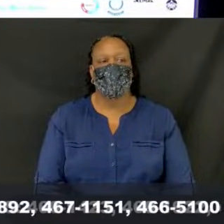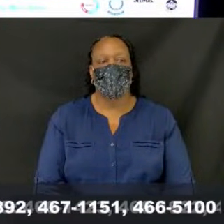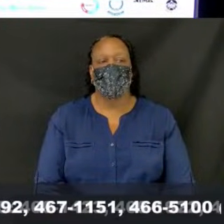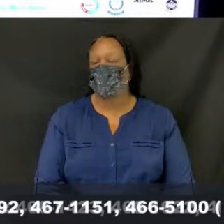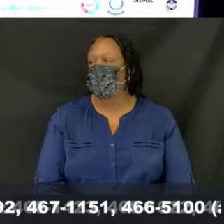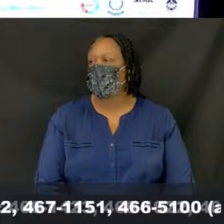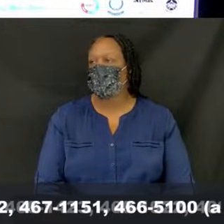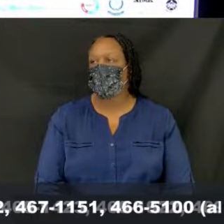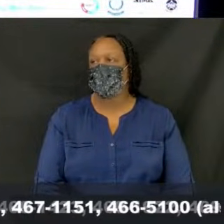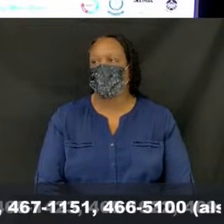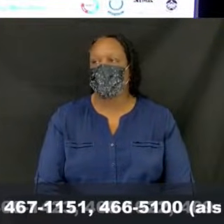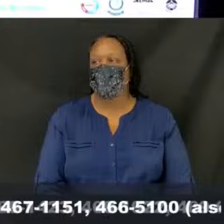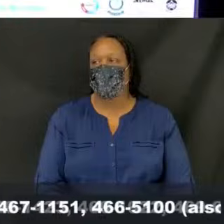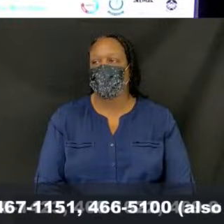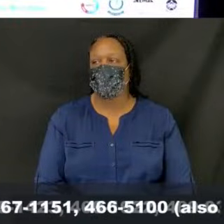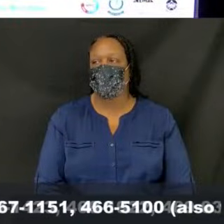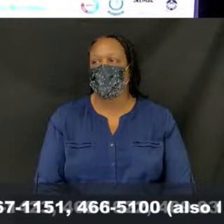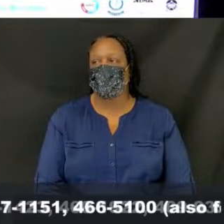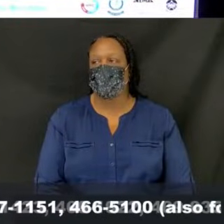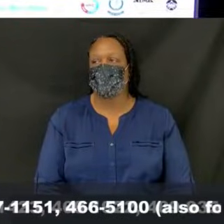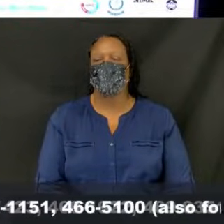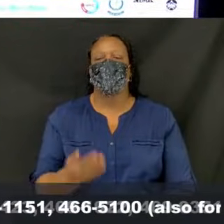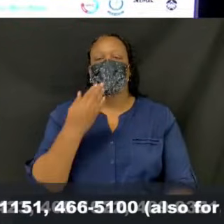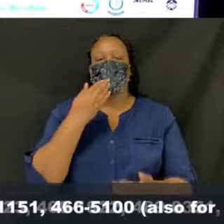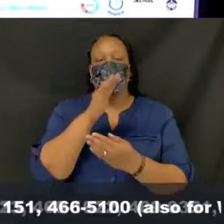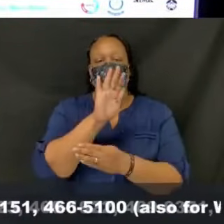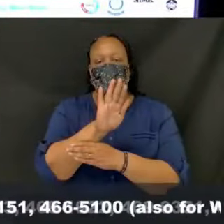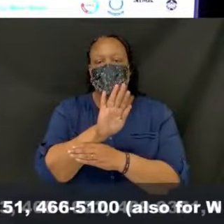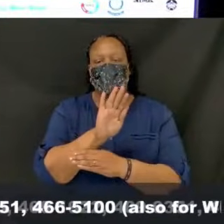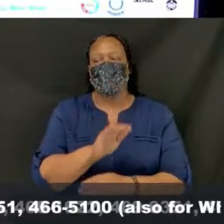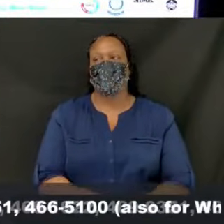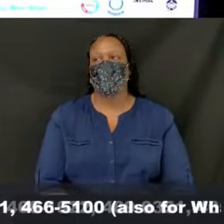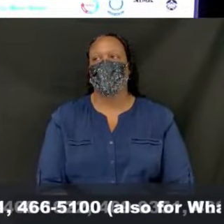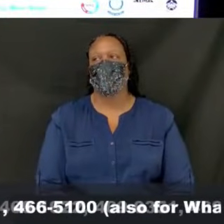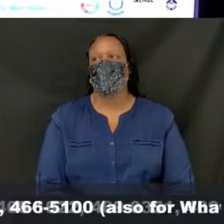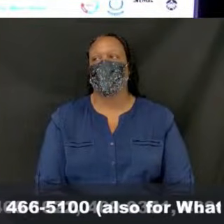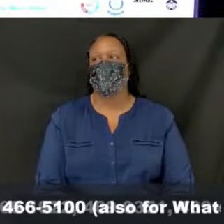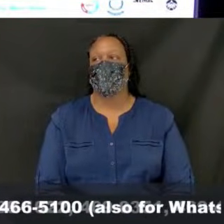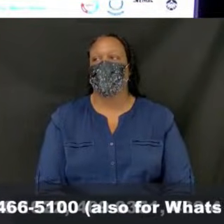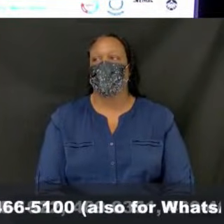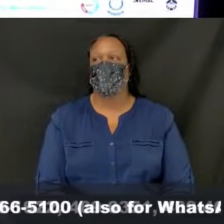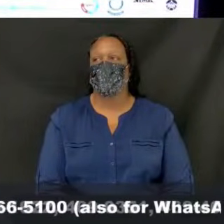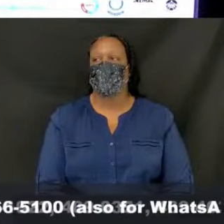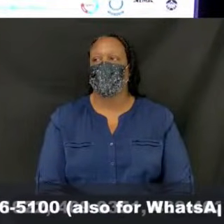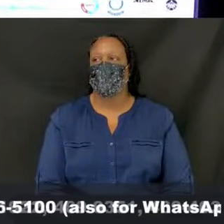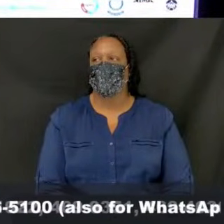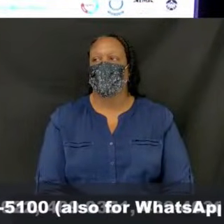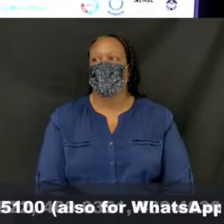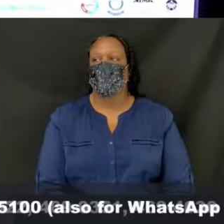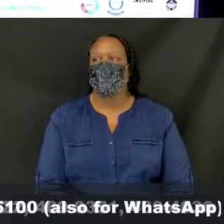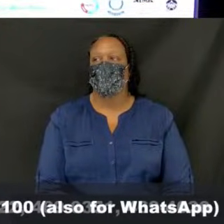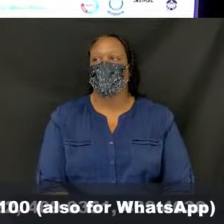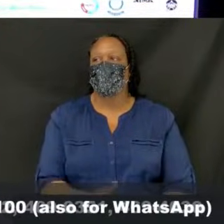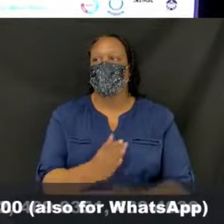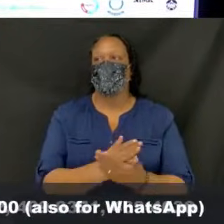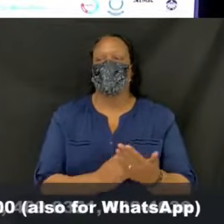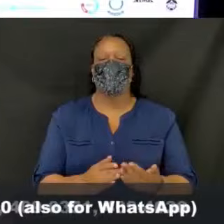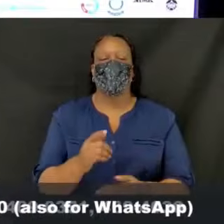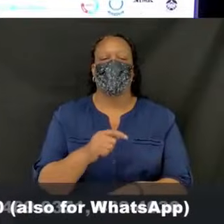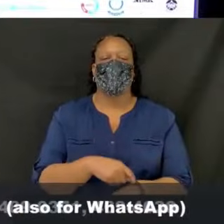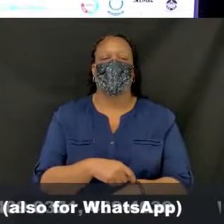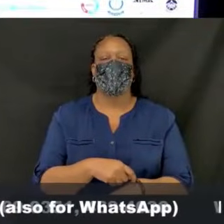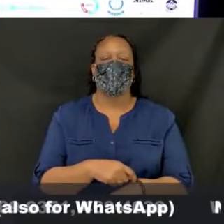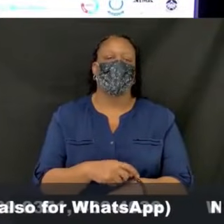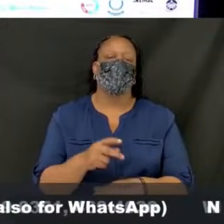Good afternoon, and thank you, Mr. Williams. And oftentimes you stand here before everyone and you thank